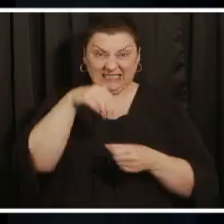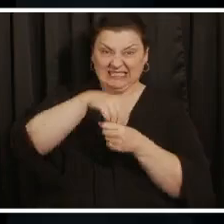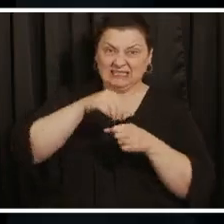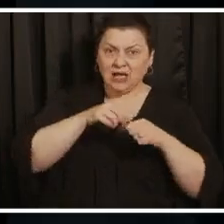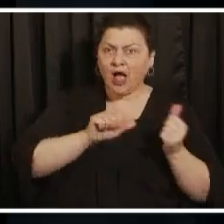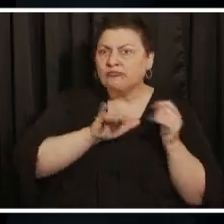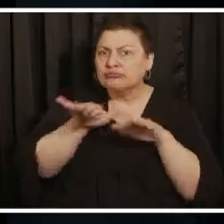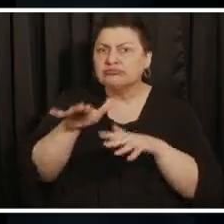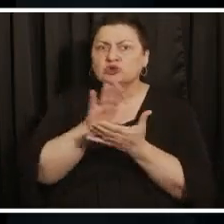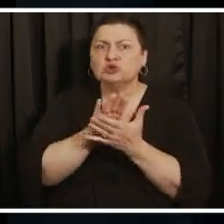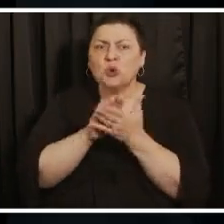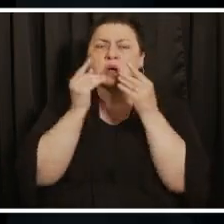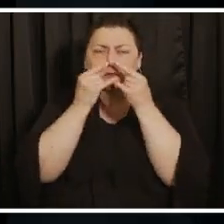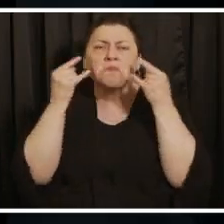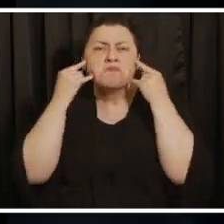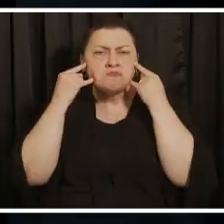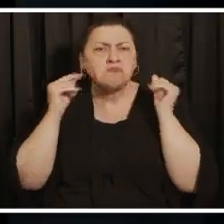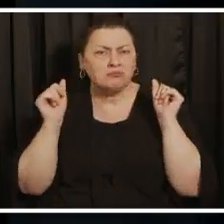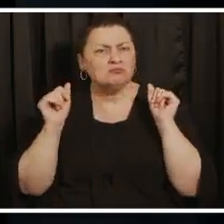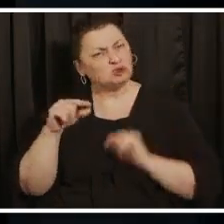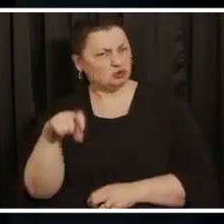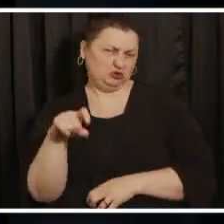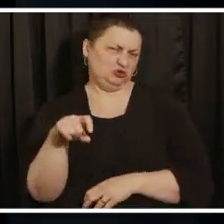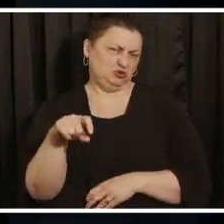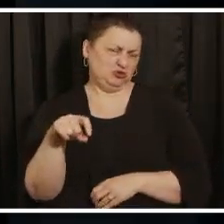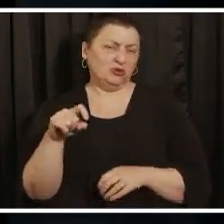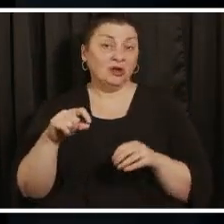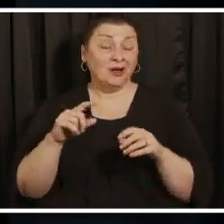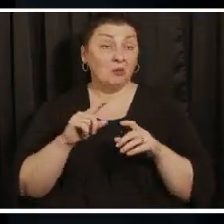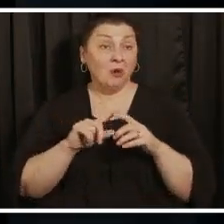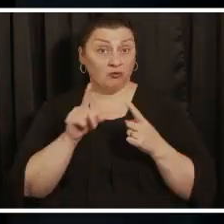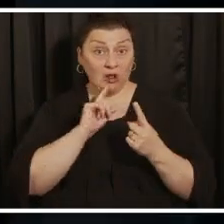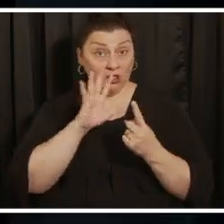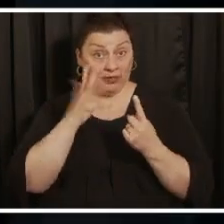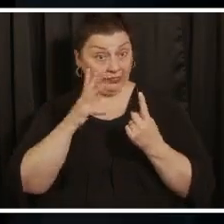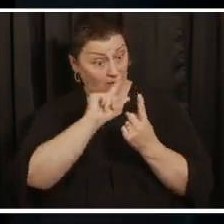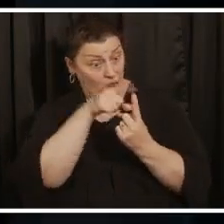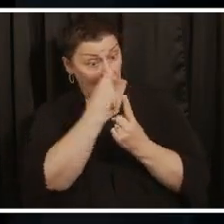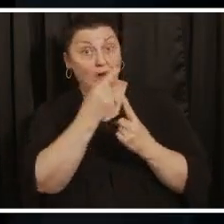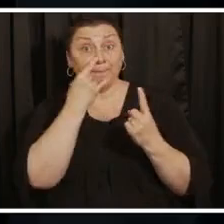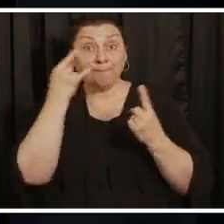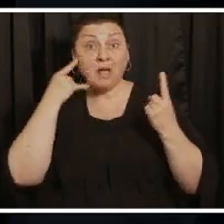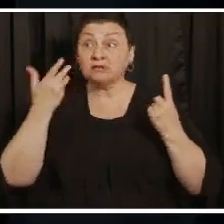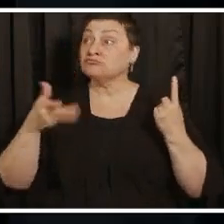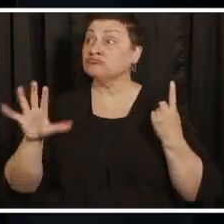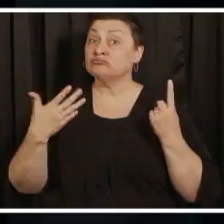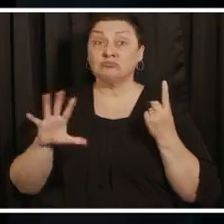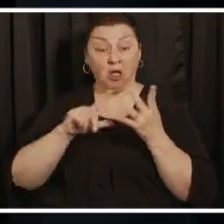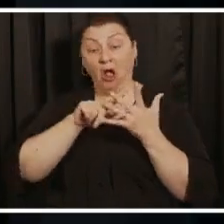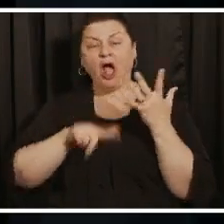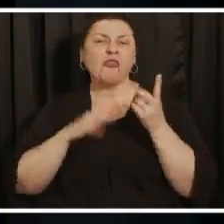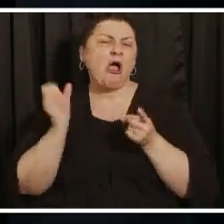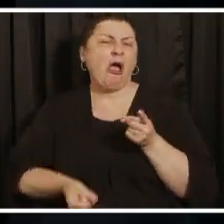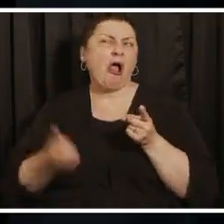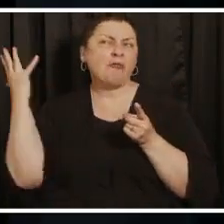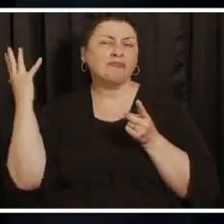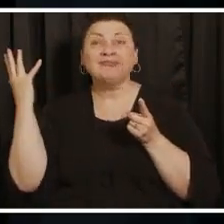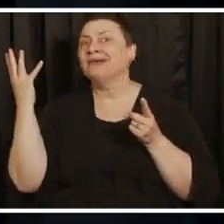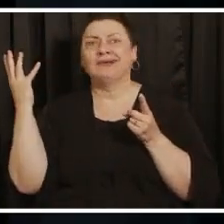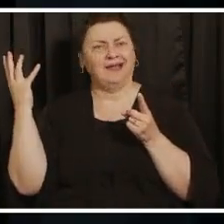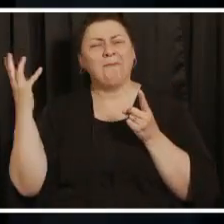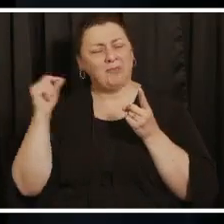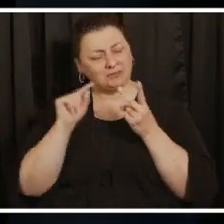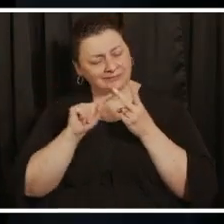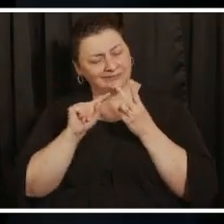clear, that is not sufficient as a protection. You can't just throw everything out the window and say they're wearing masks. You need a more thoughtful, integrative